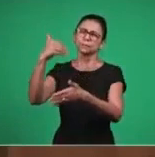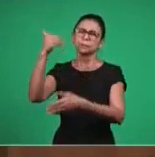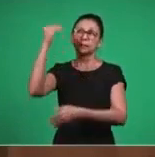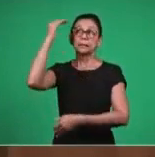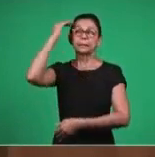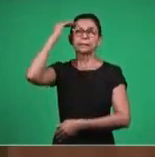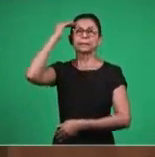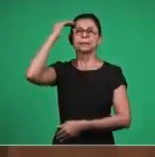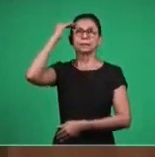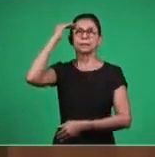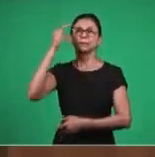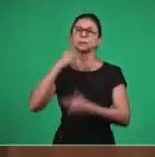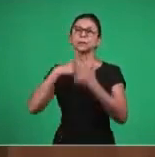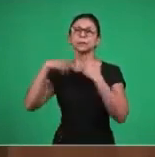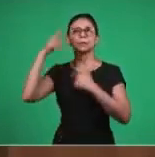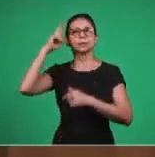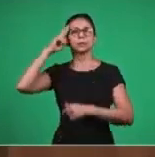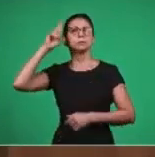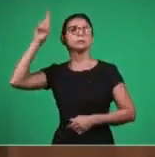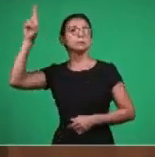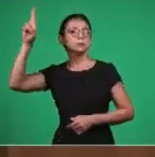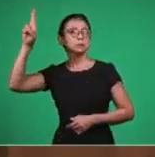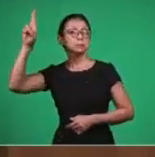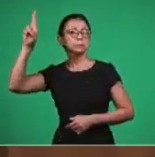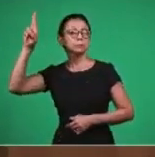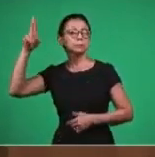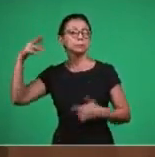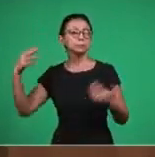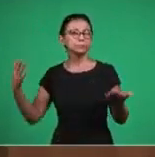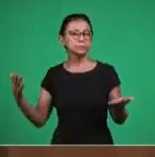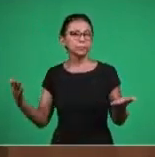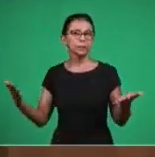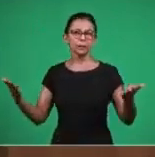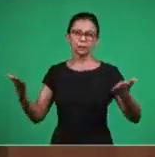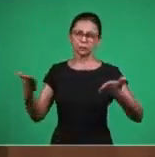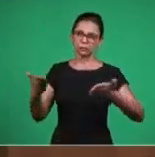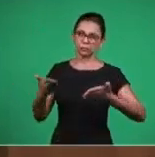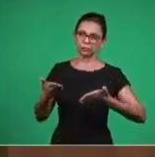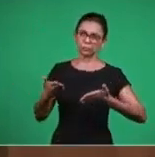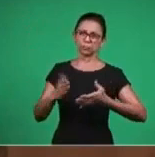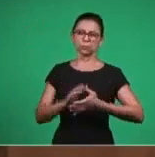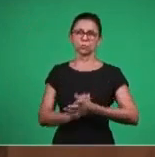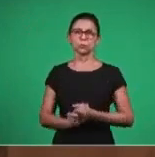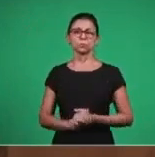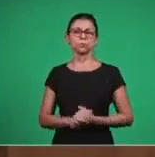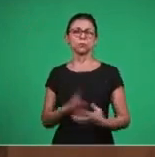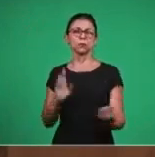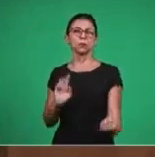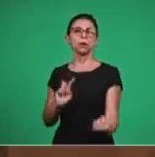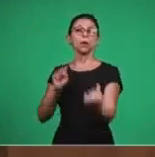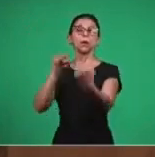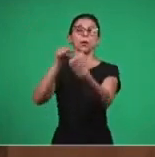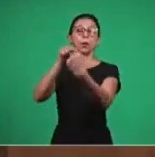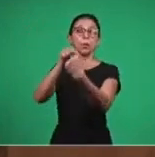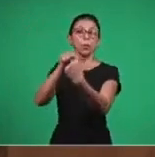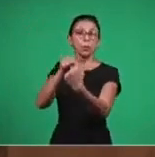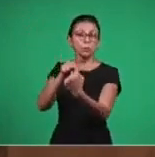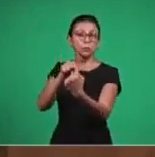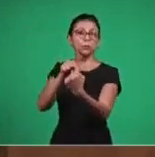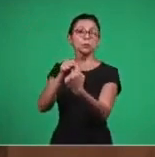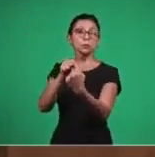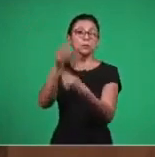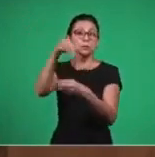with greater depth what the Lord wanted. And today, we are inside the